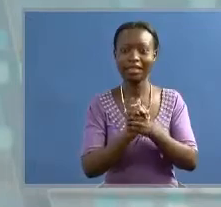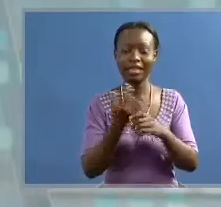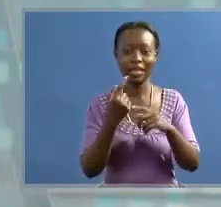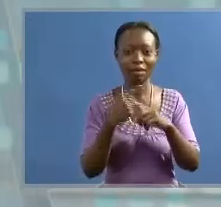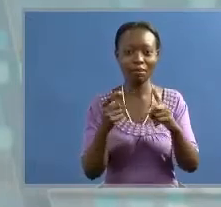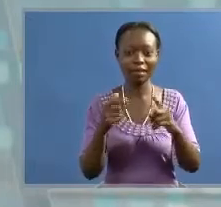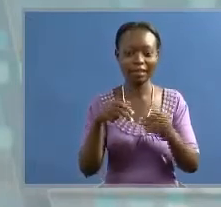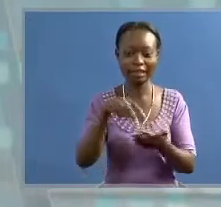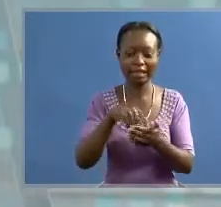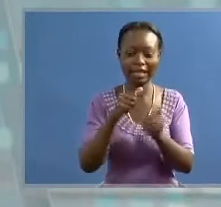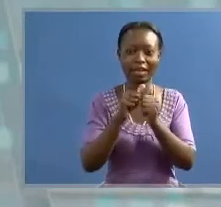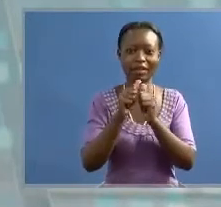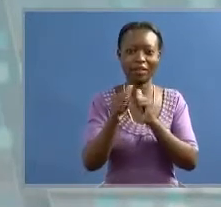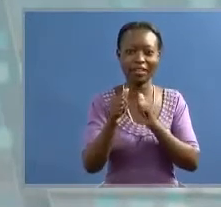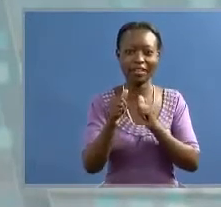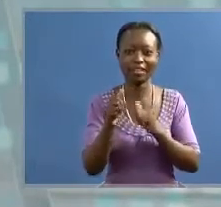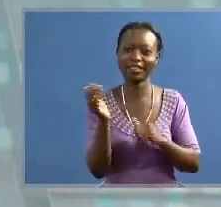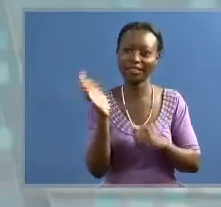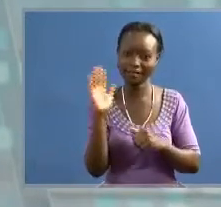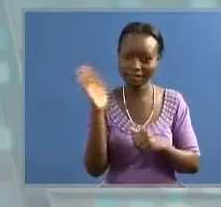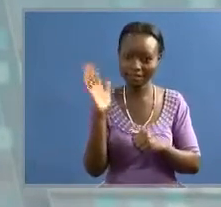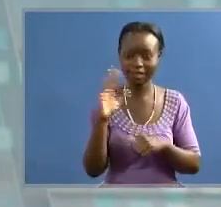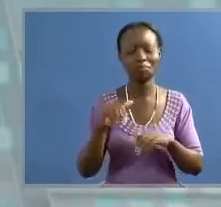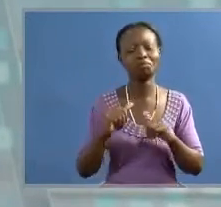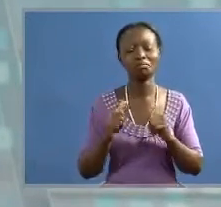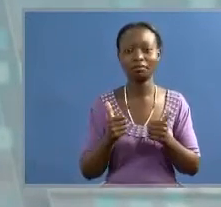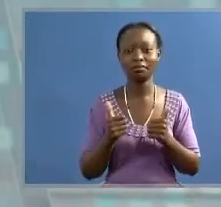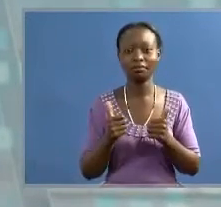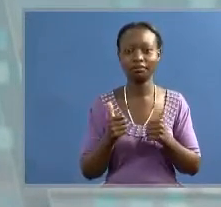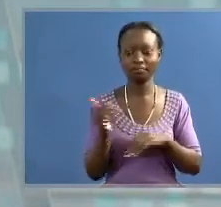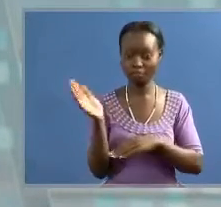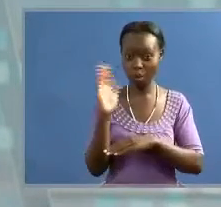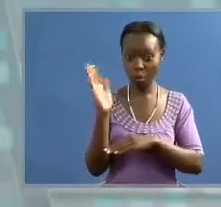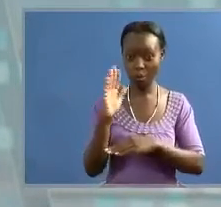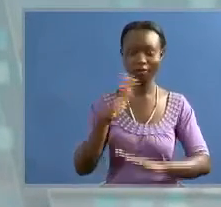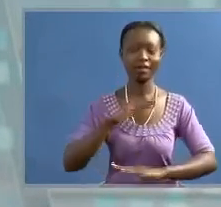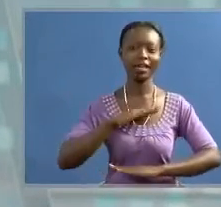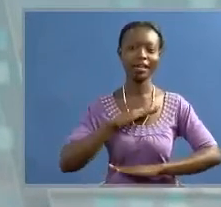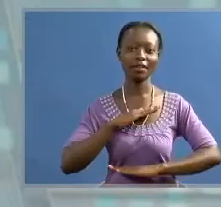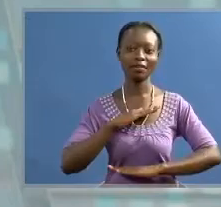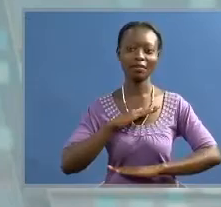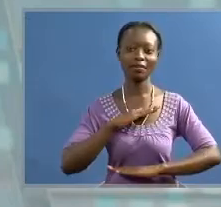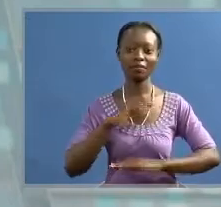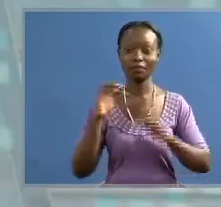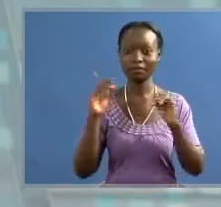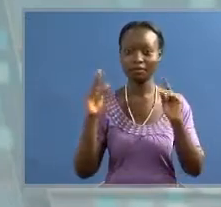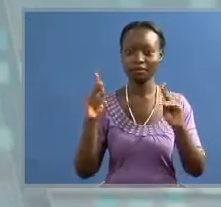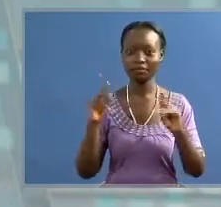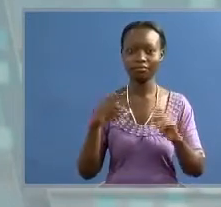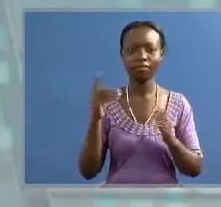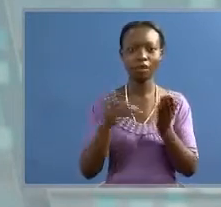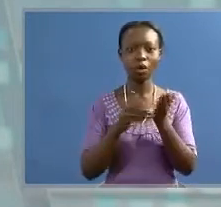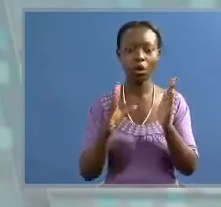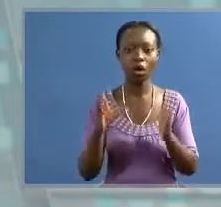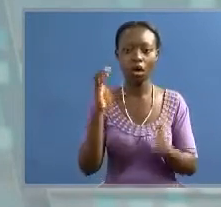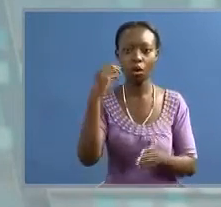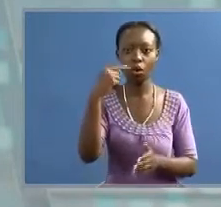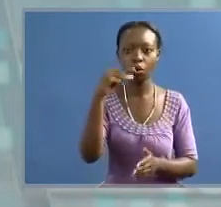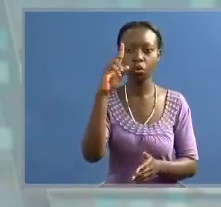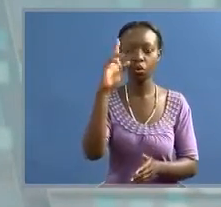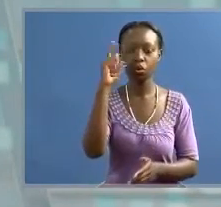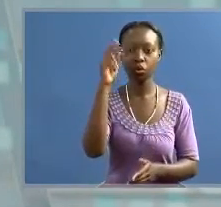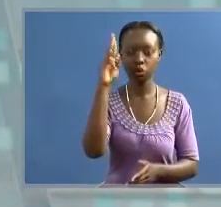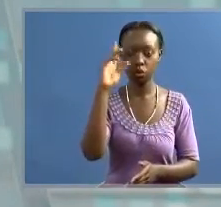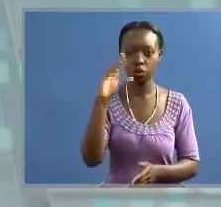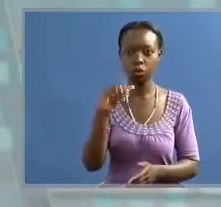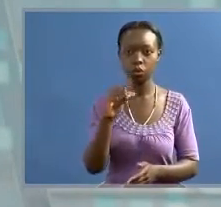We can wave at one another. Just a few meters from each other? Yes. Right. Now, that was Dr. Ogutu, who helped us